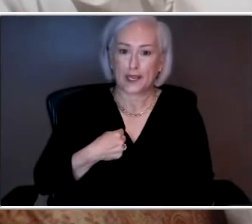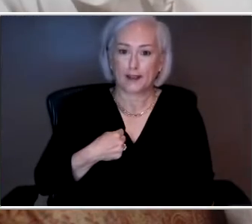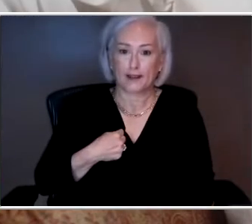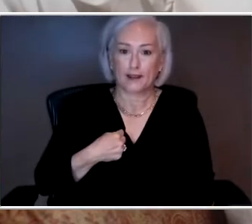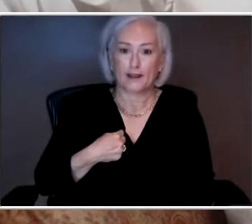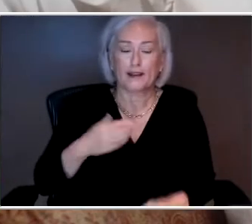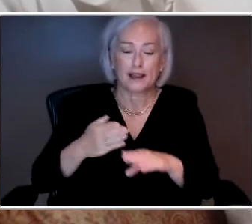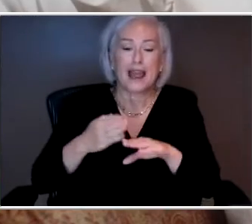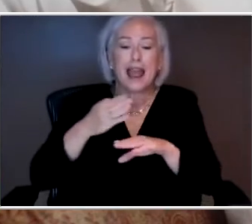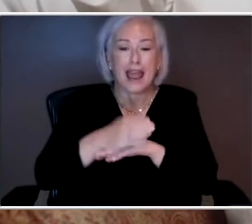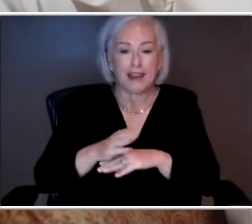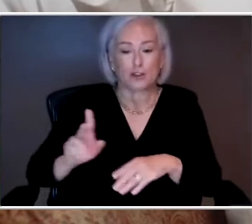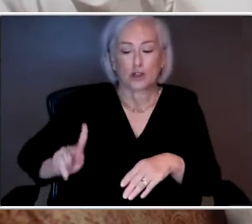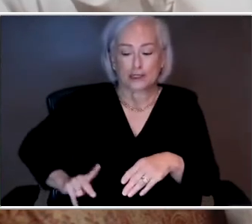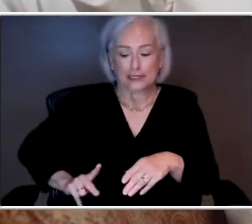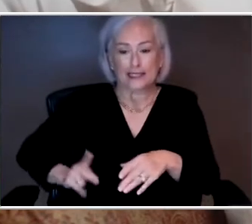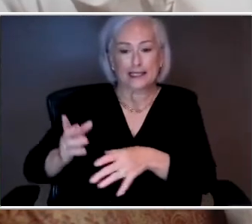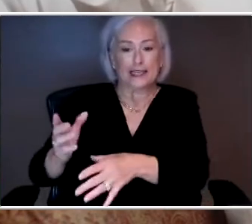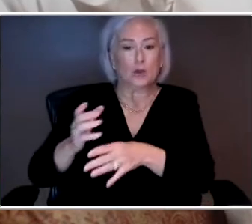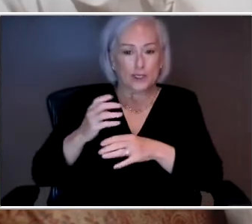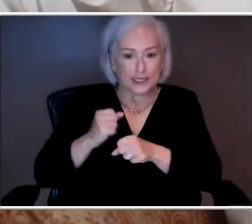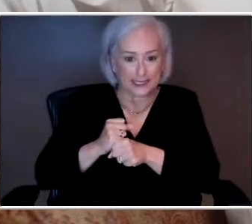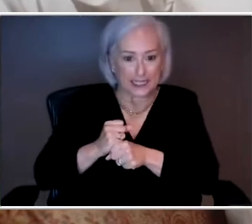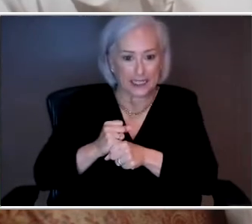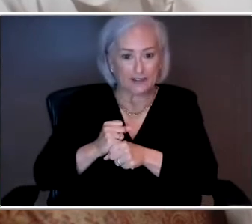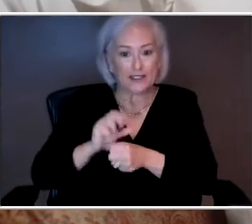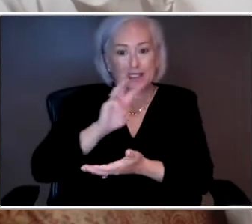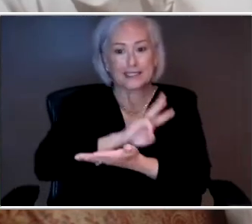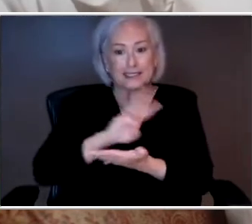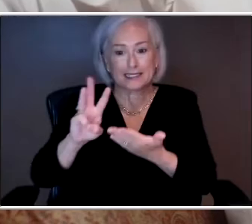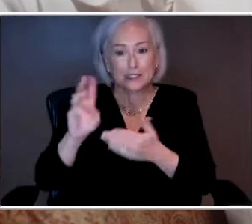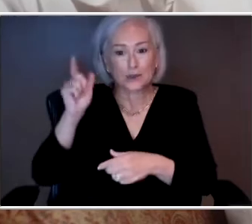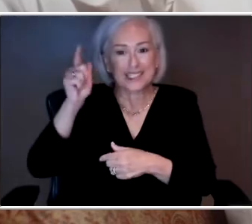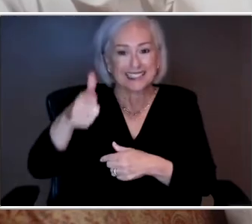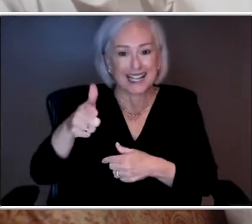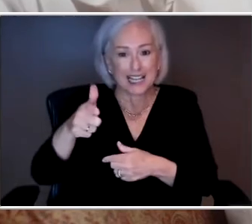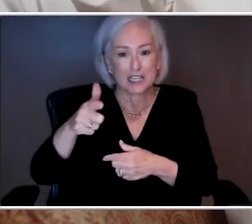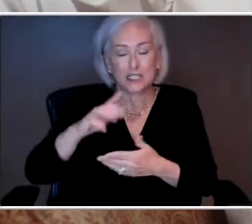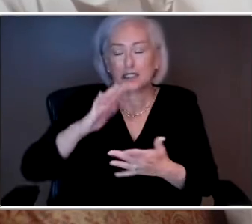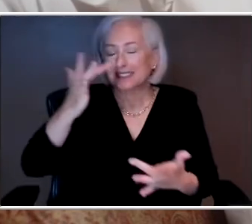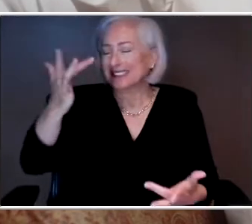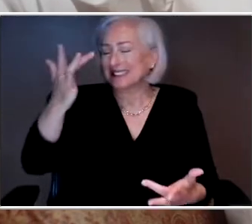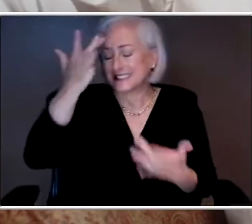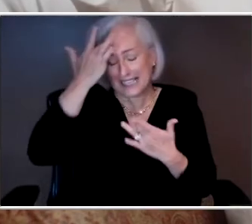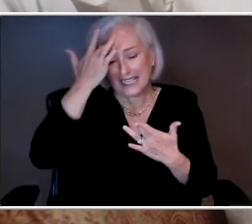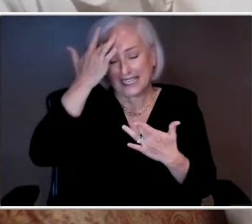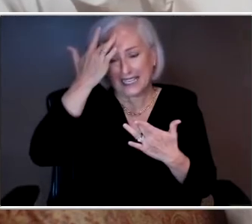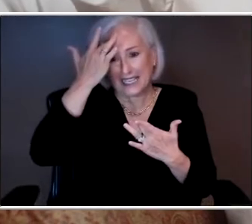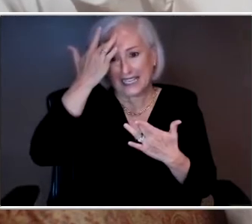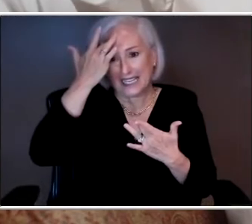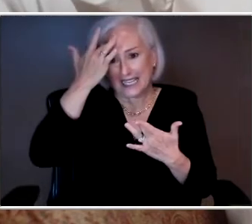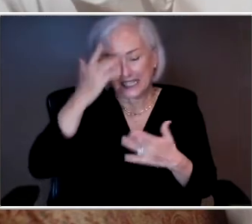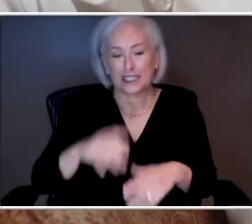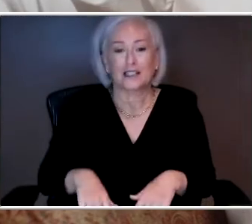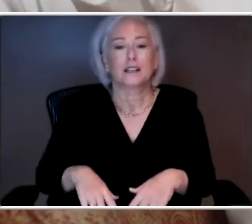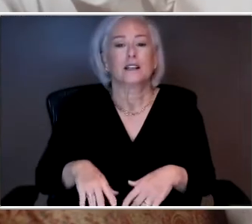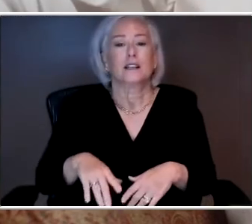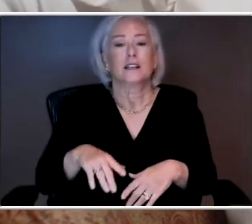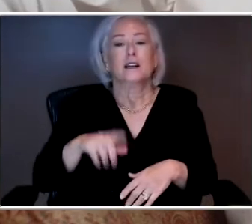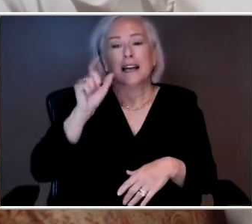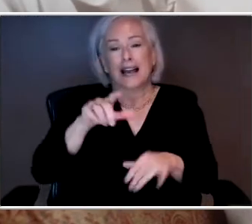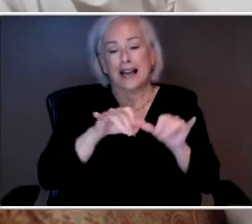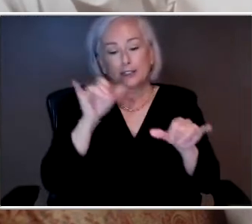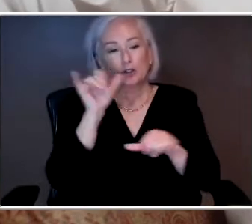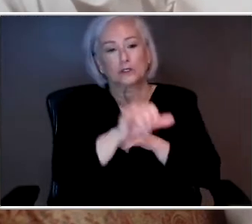the transplant, about 6 weeks afterwards, I got very sick. And then had a 39-day stay in the hospital to